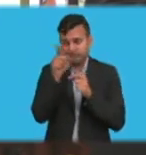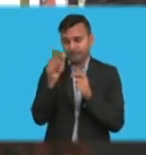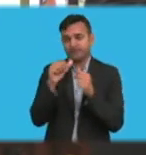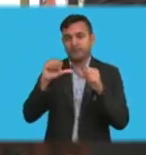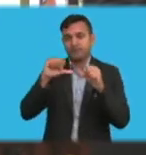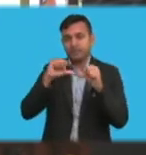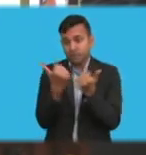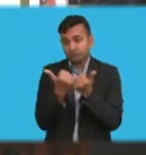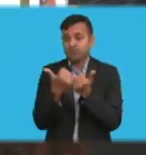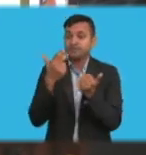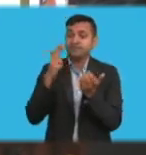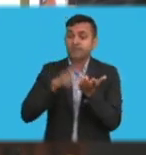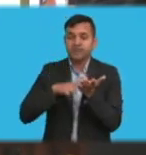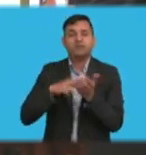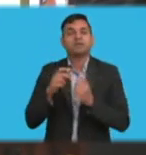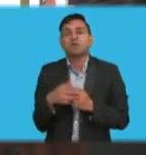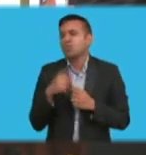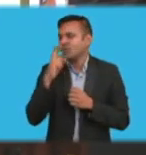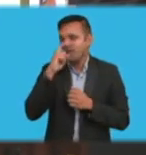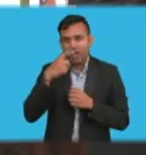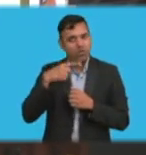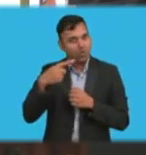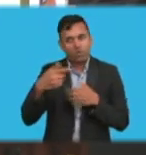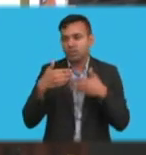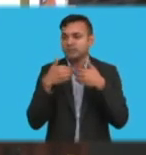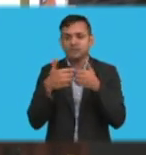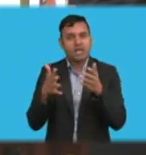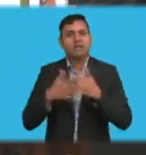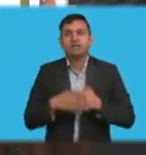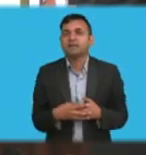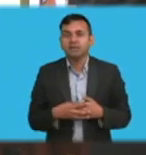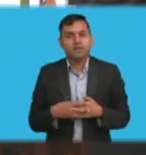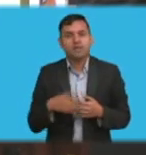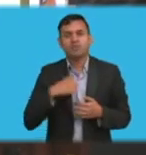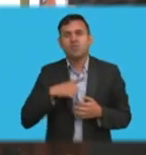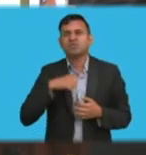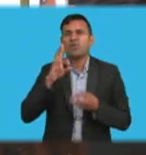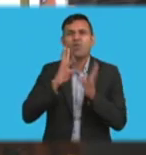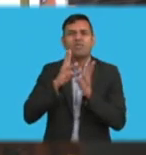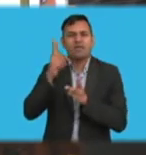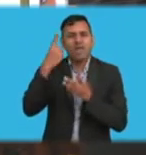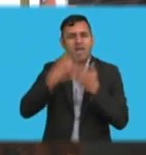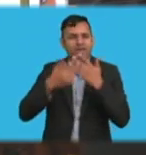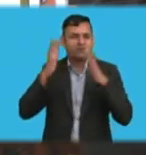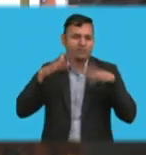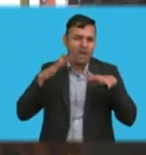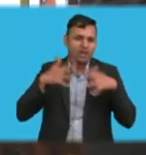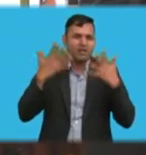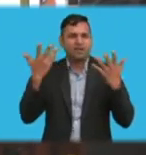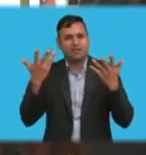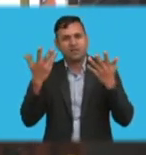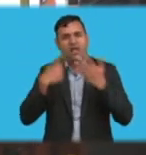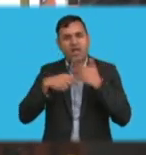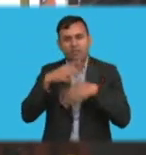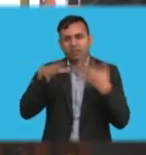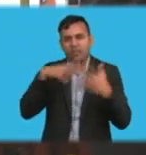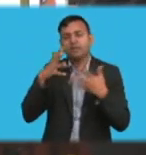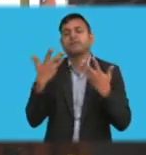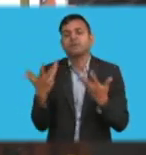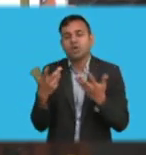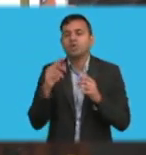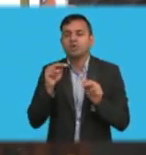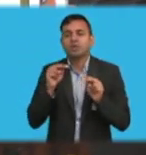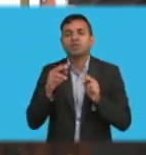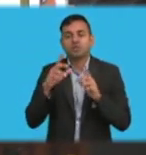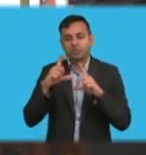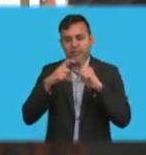start the work because of bad weather, and a few cases, contract will be signed today or this week because we just approved, or PS